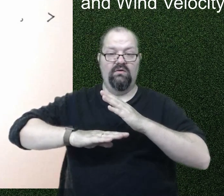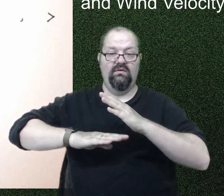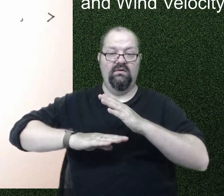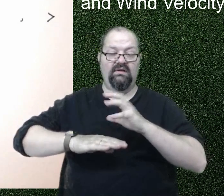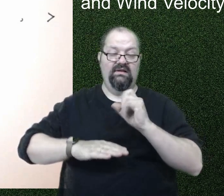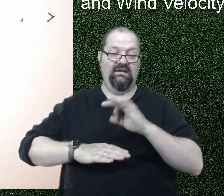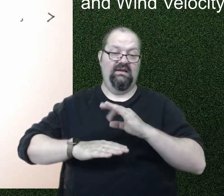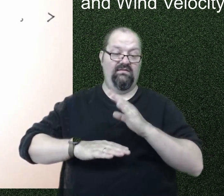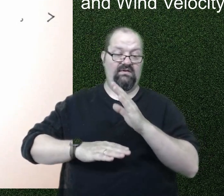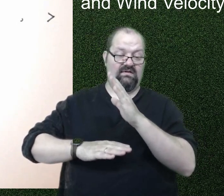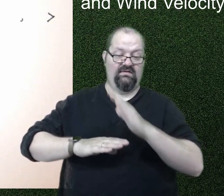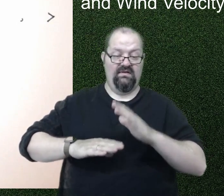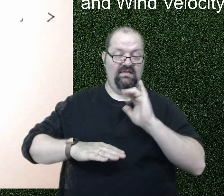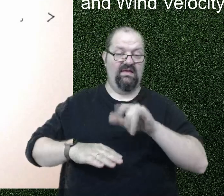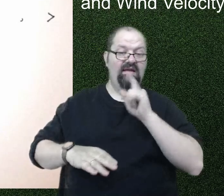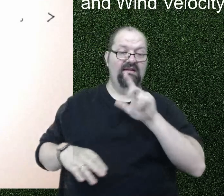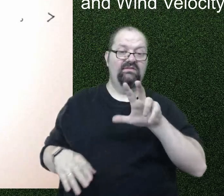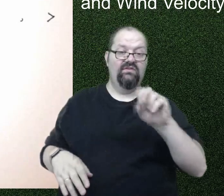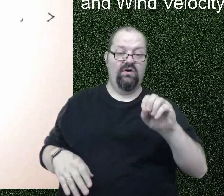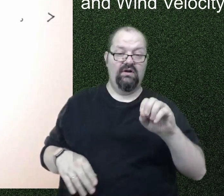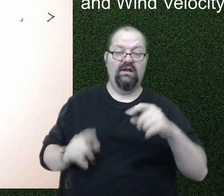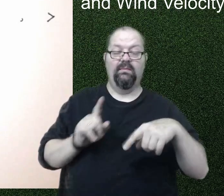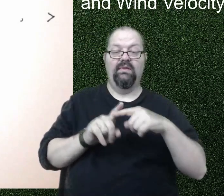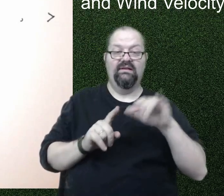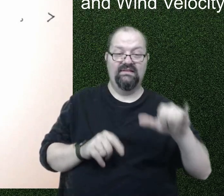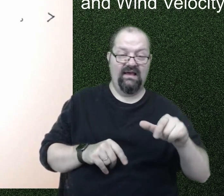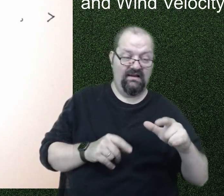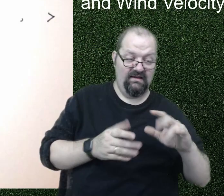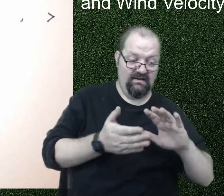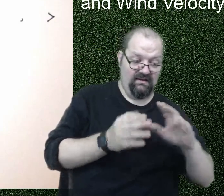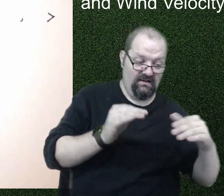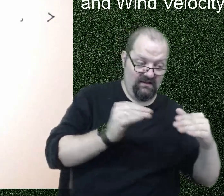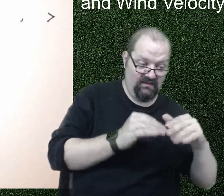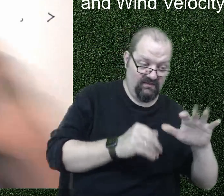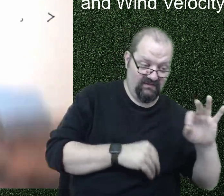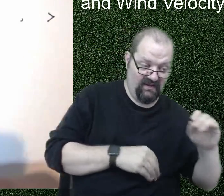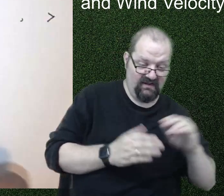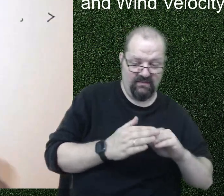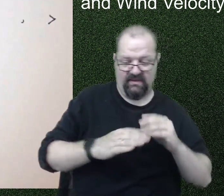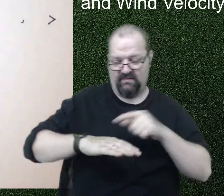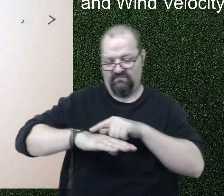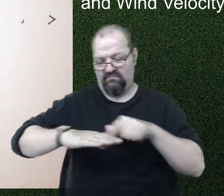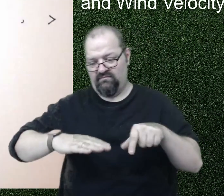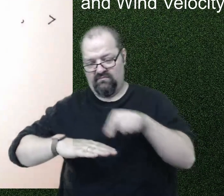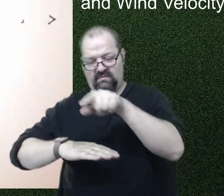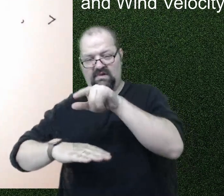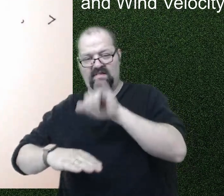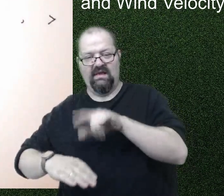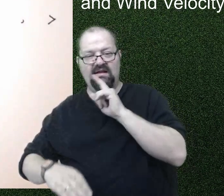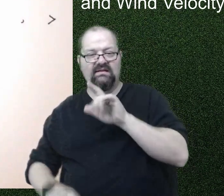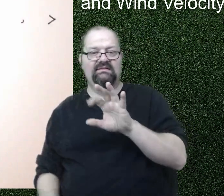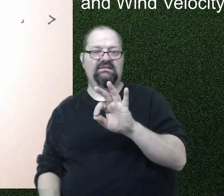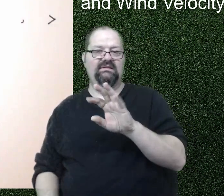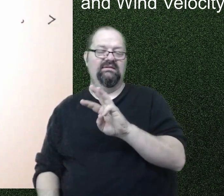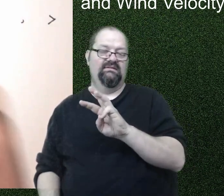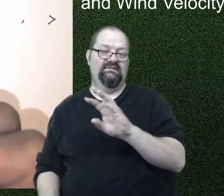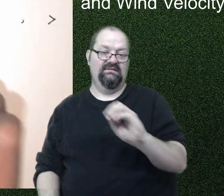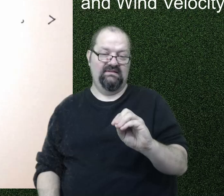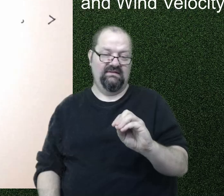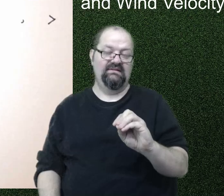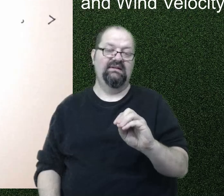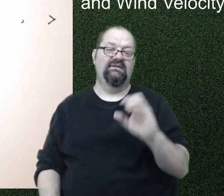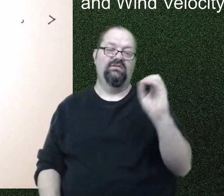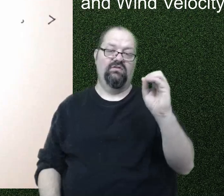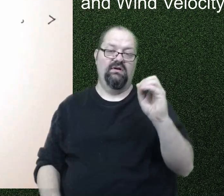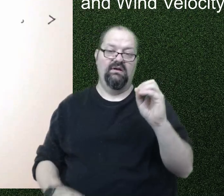this is 30 plus this has to be 90, so this is going to be 60 degrees. And it looks like our